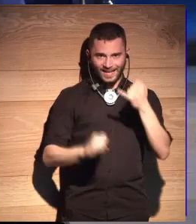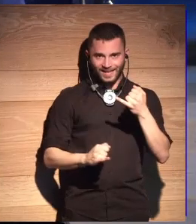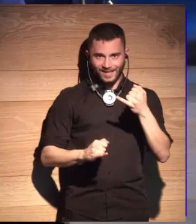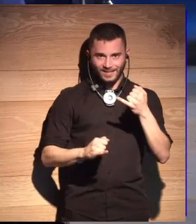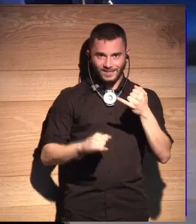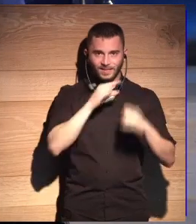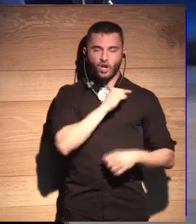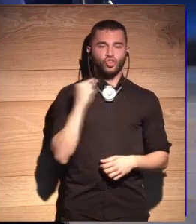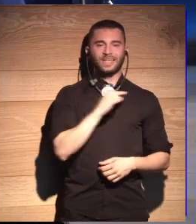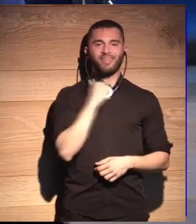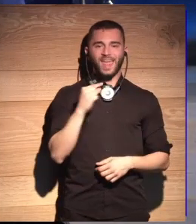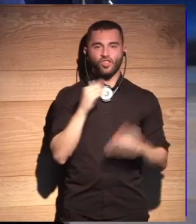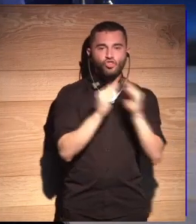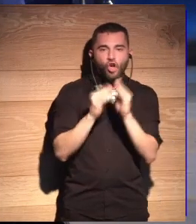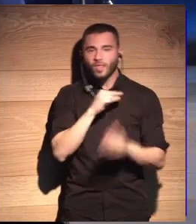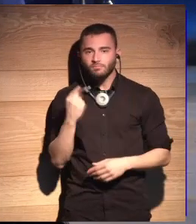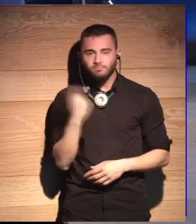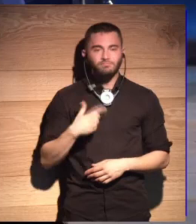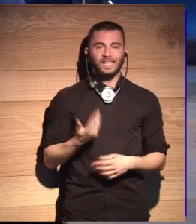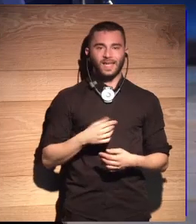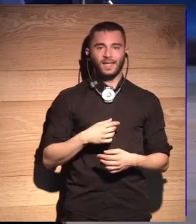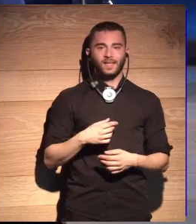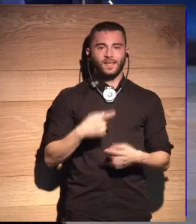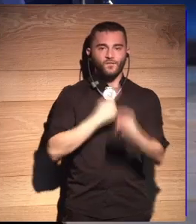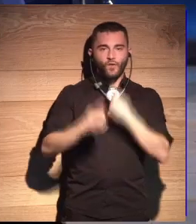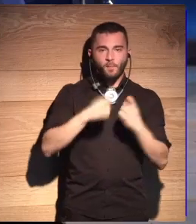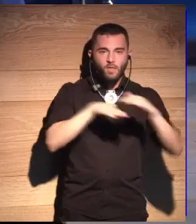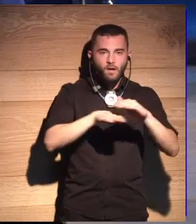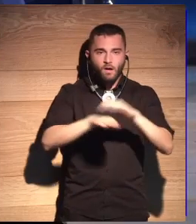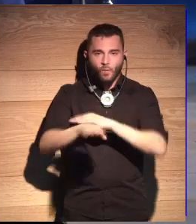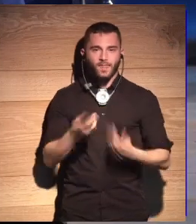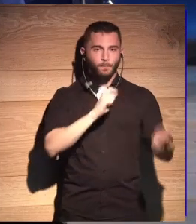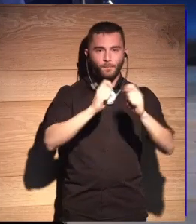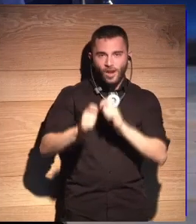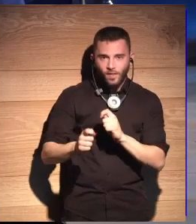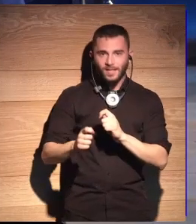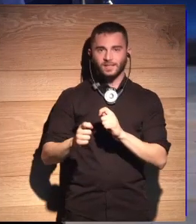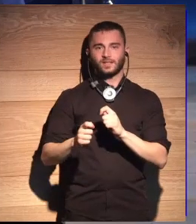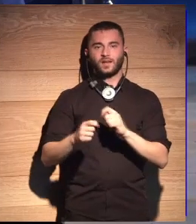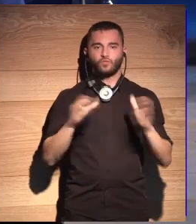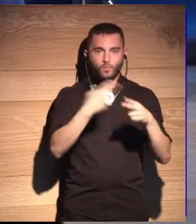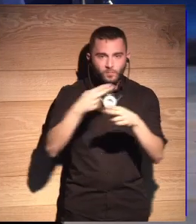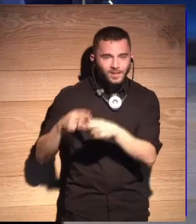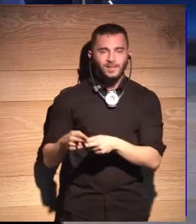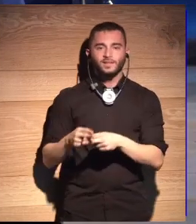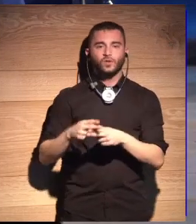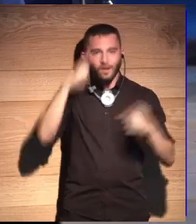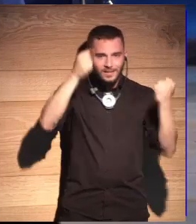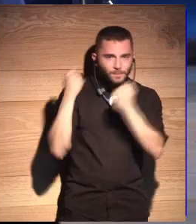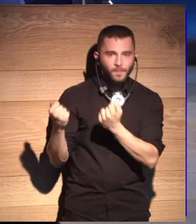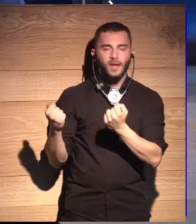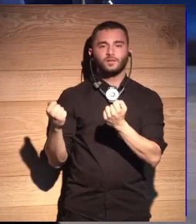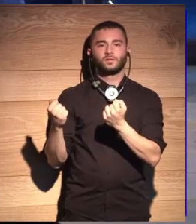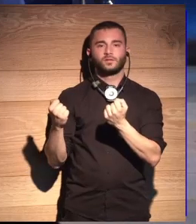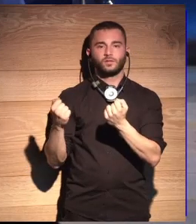living right now is a crisis of the priests that administered the information, the journalists, the parties,